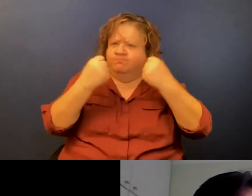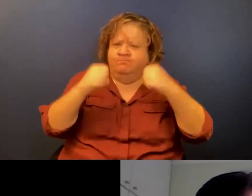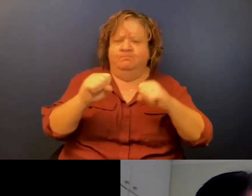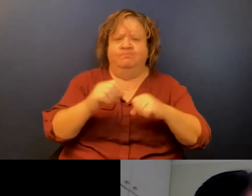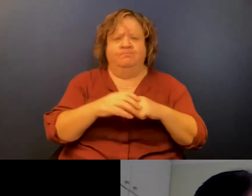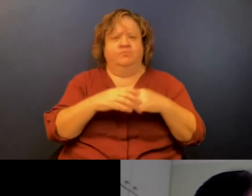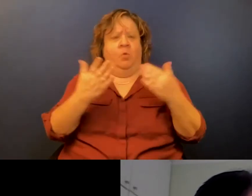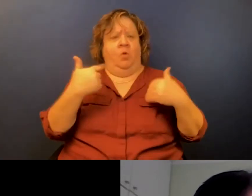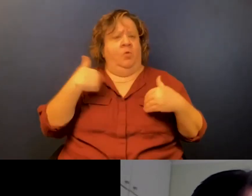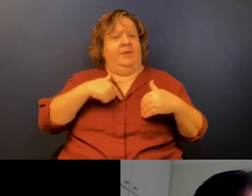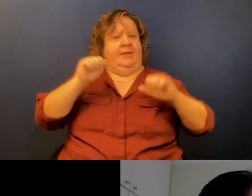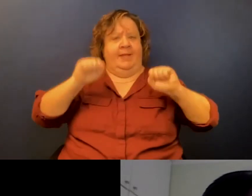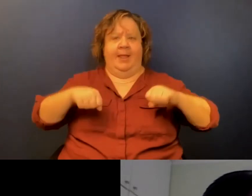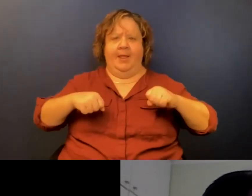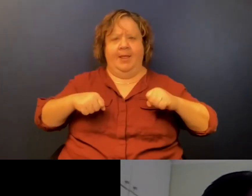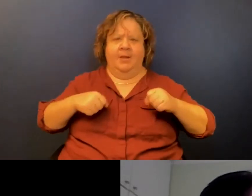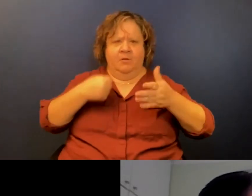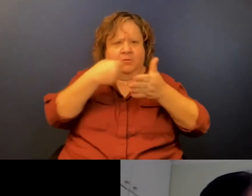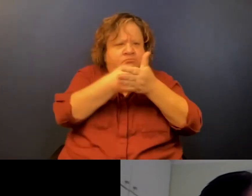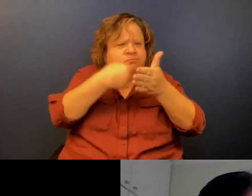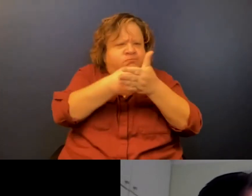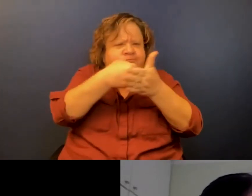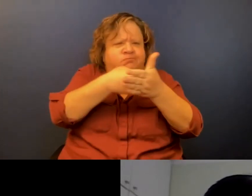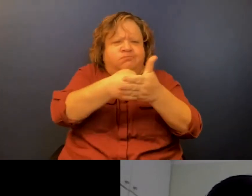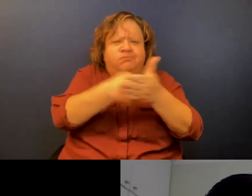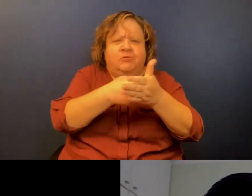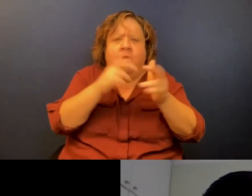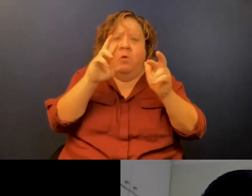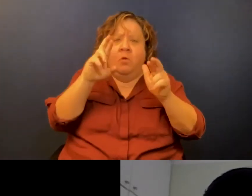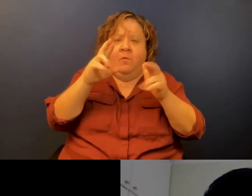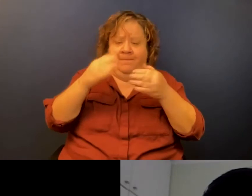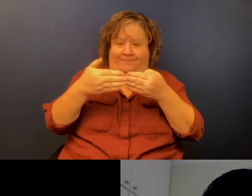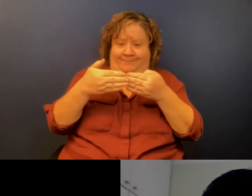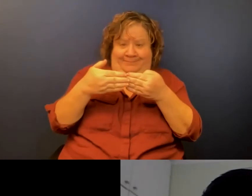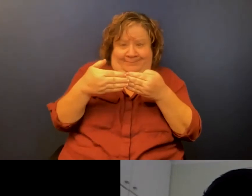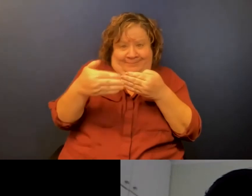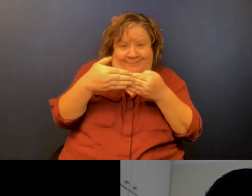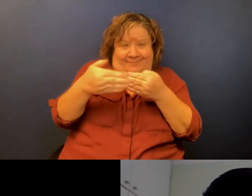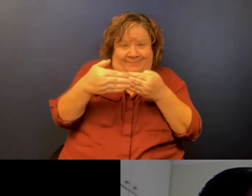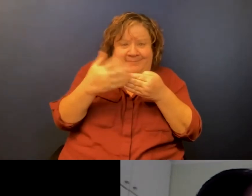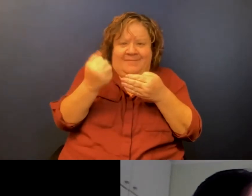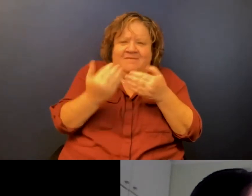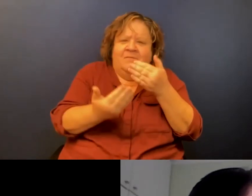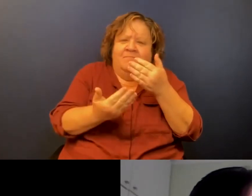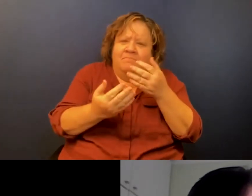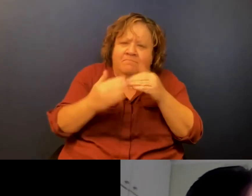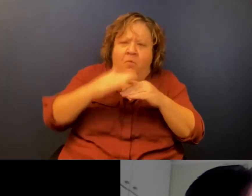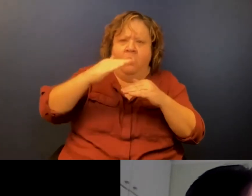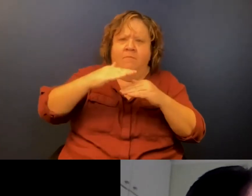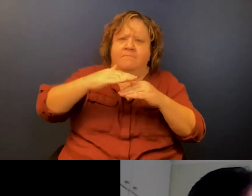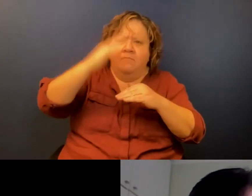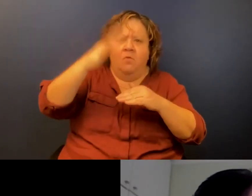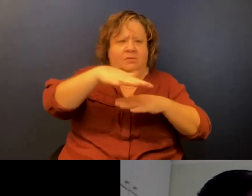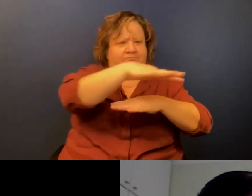be able to have more accessible space and activities that are pleasurable,